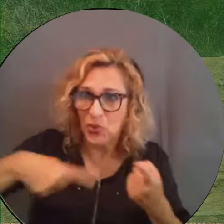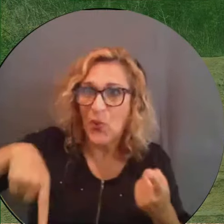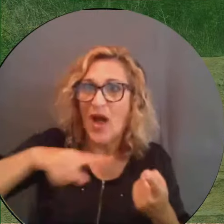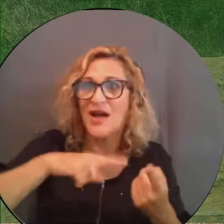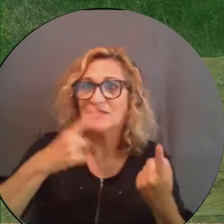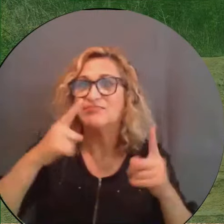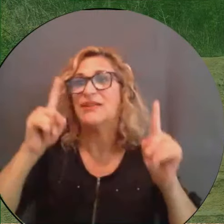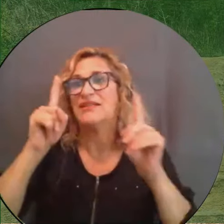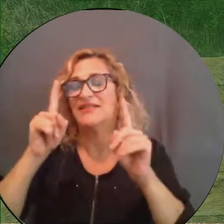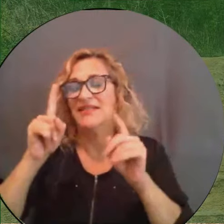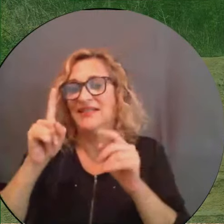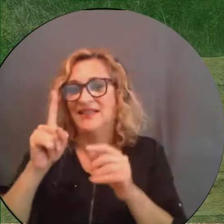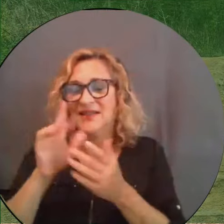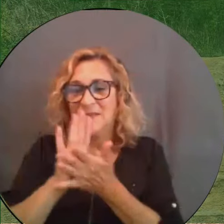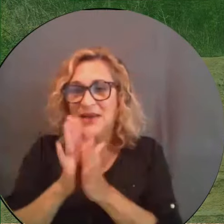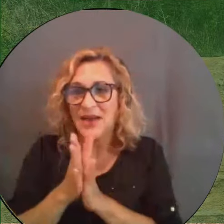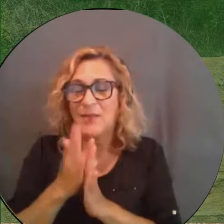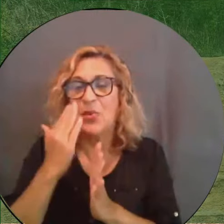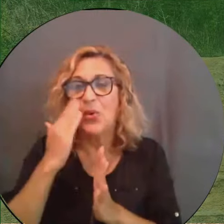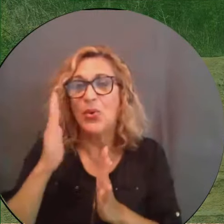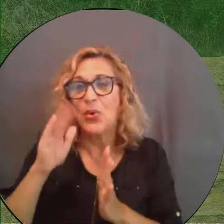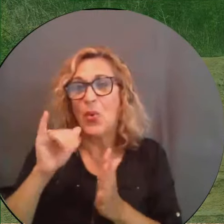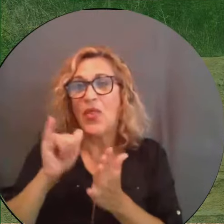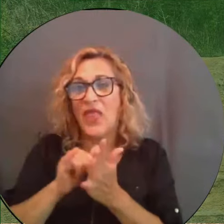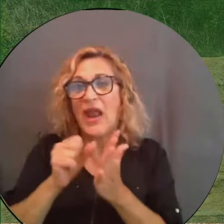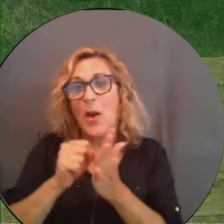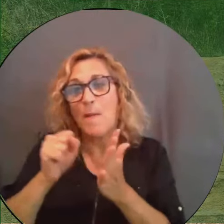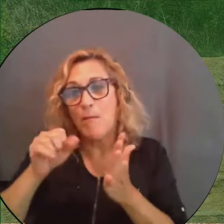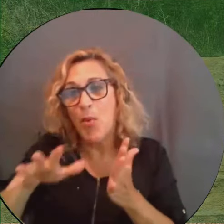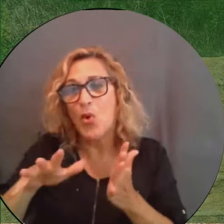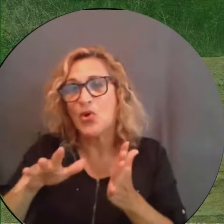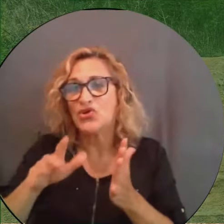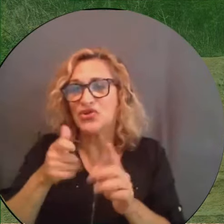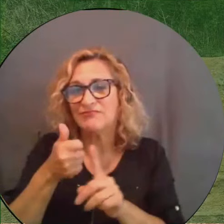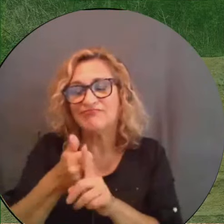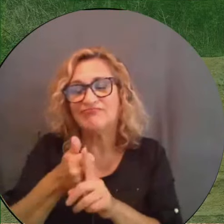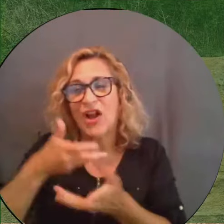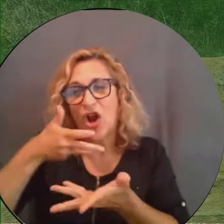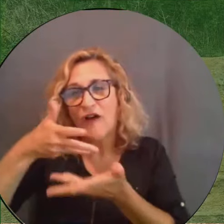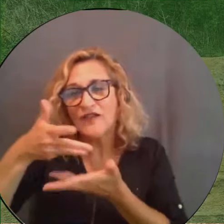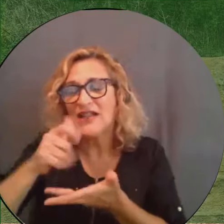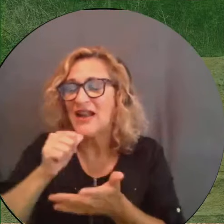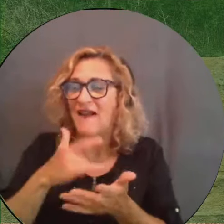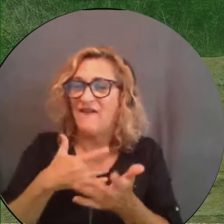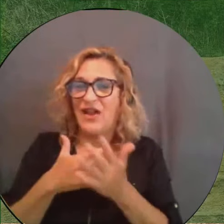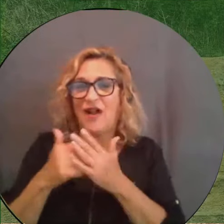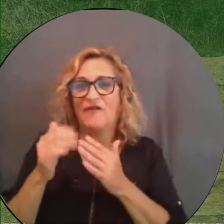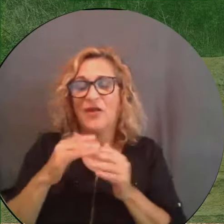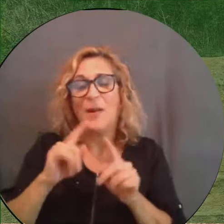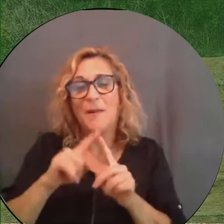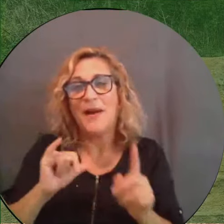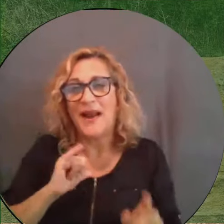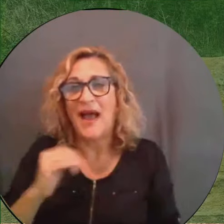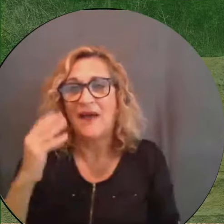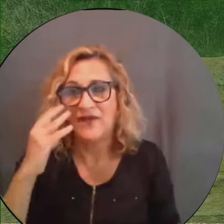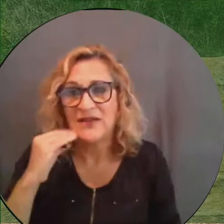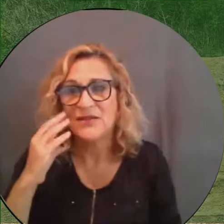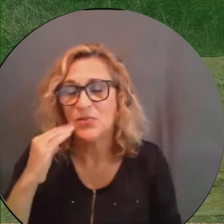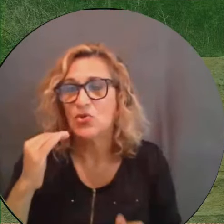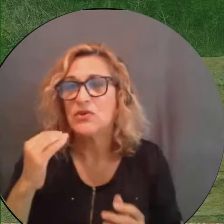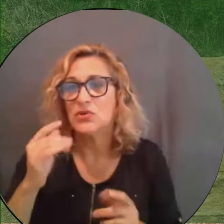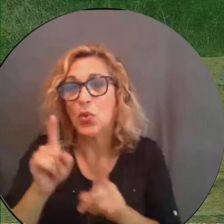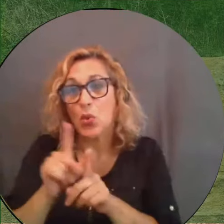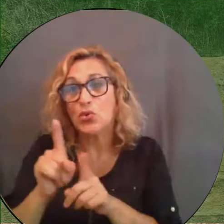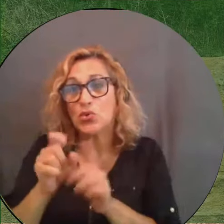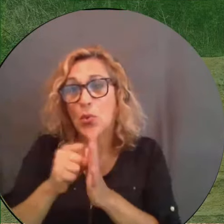this conversation. We know abortion makes people uncomfortable, but it is a lived experience of so many of our lives. I've had abortions, and